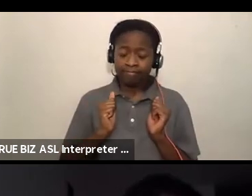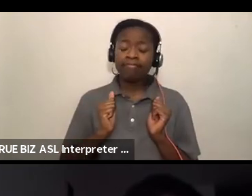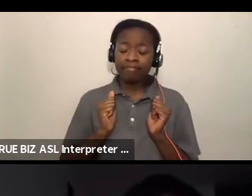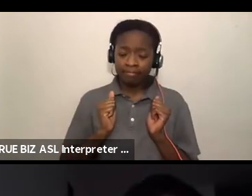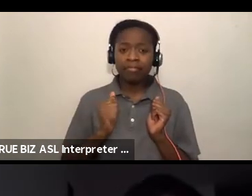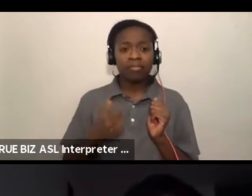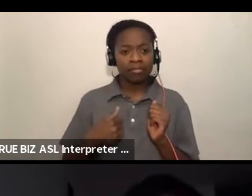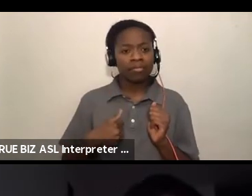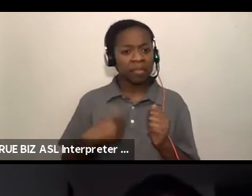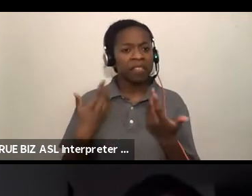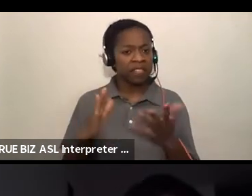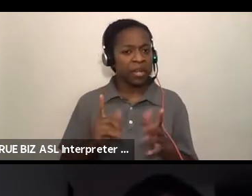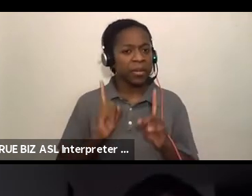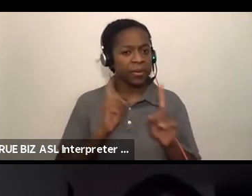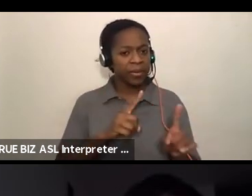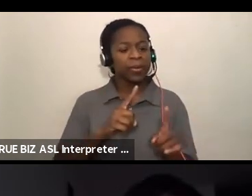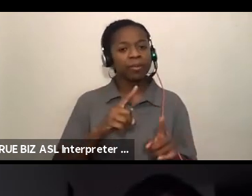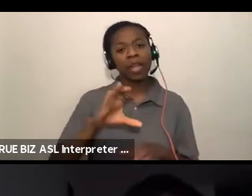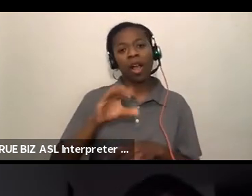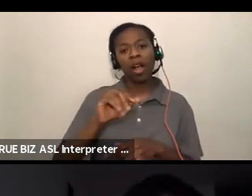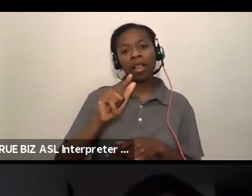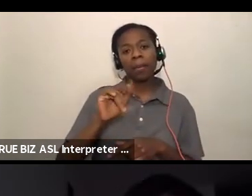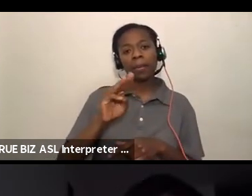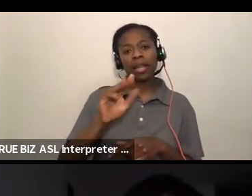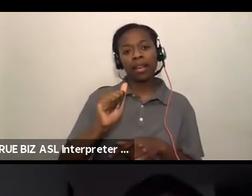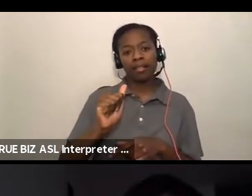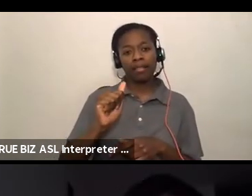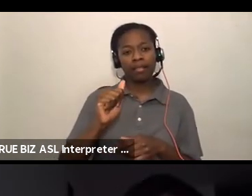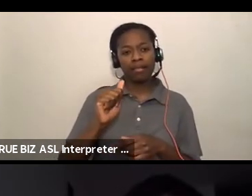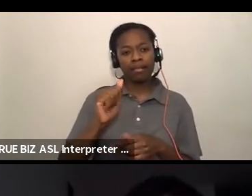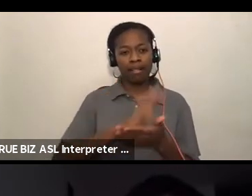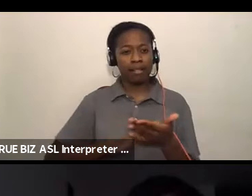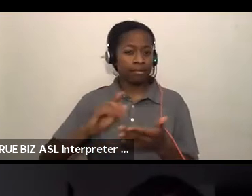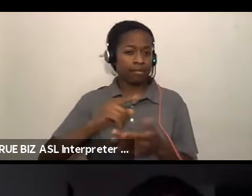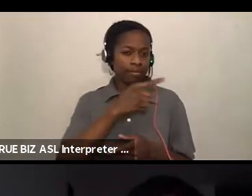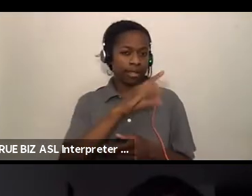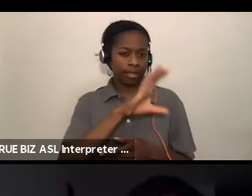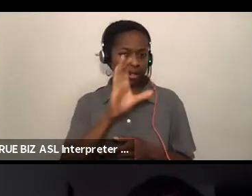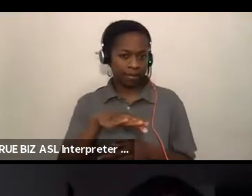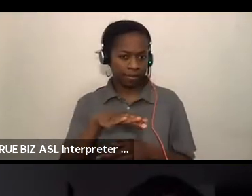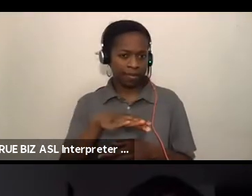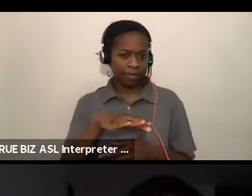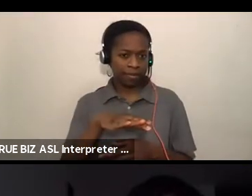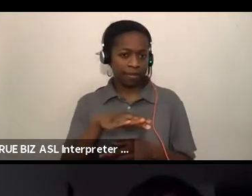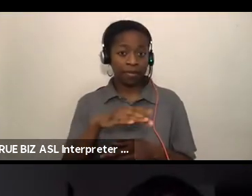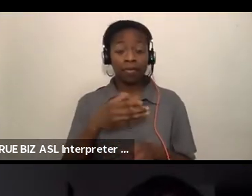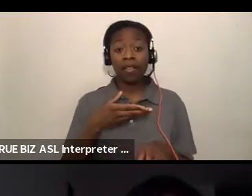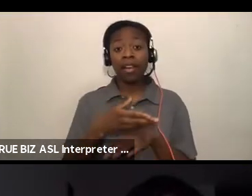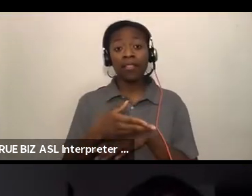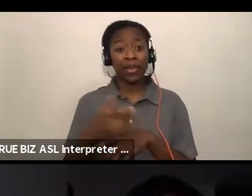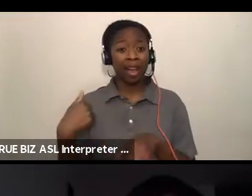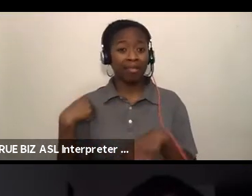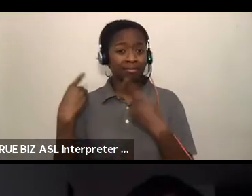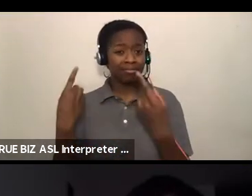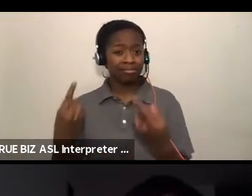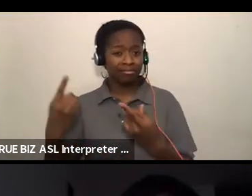I went to Columbia College Chicago after being a part of the Twin Cities theater community for a very long time.